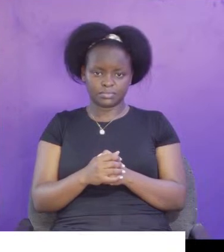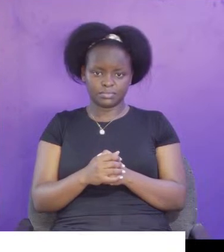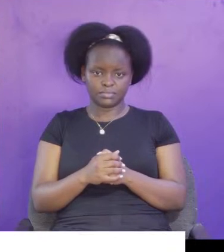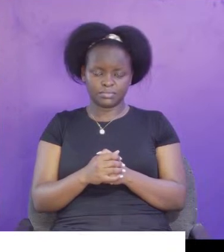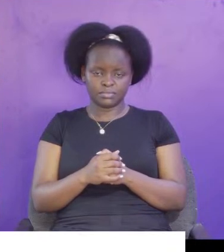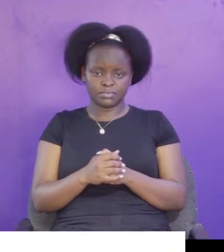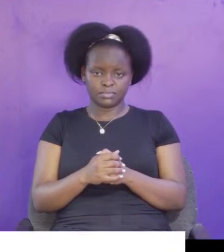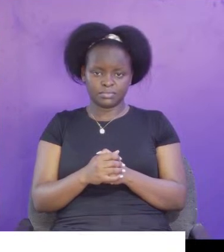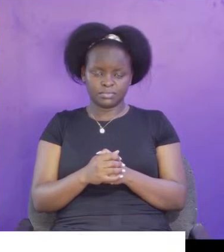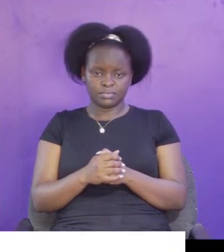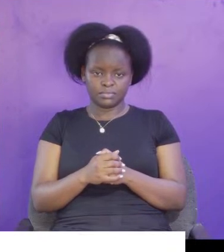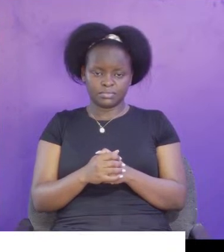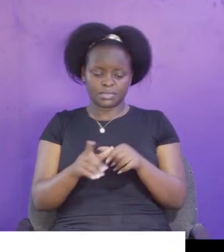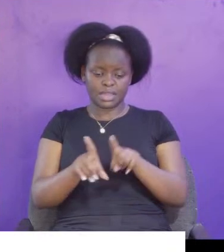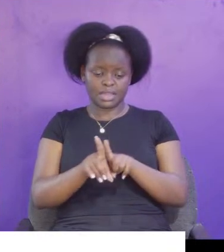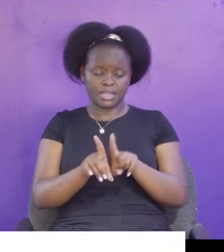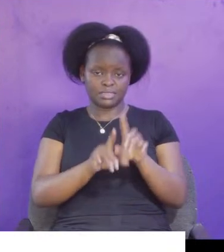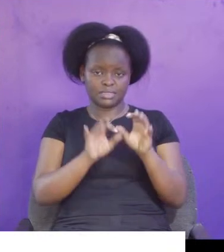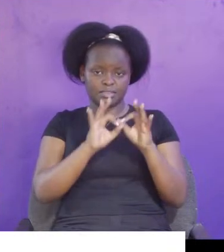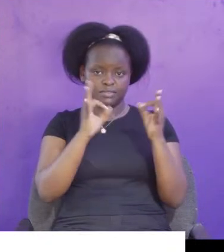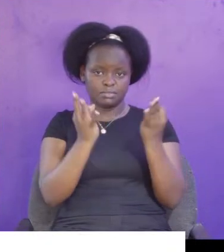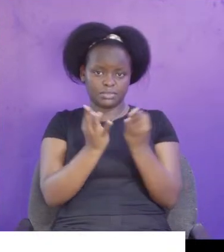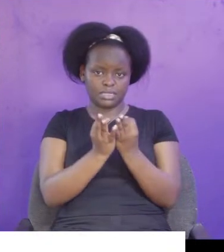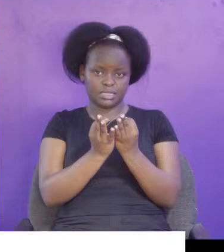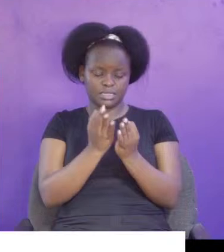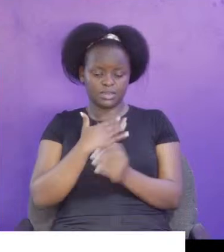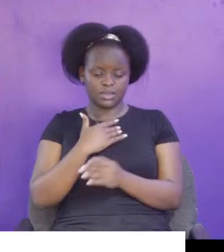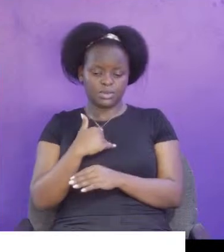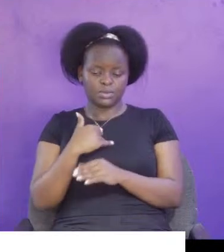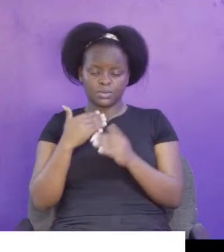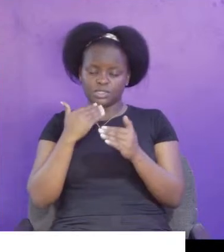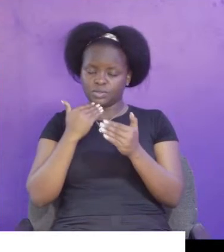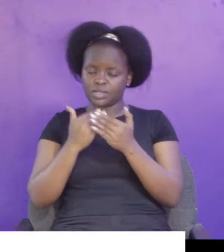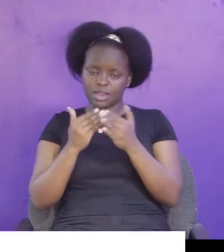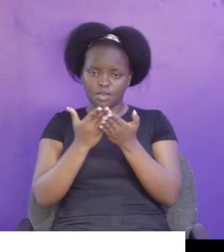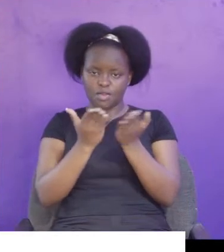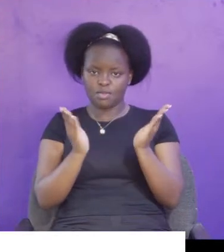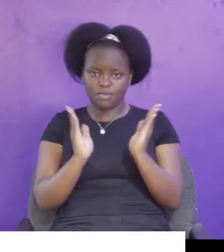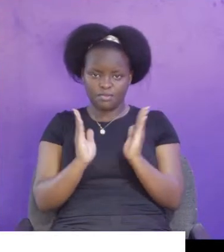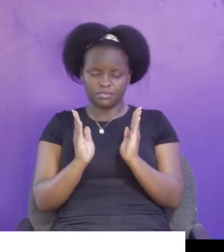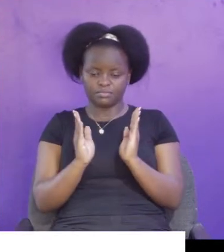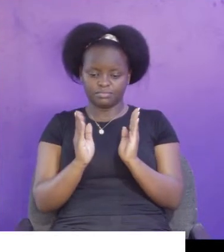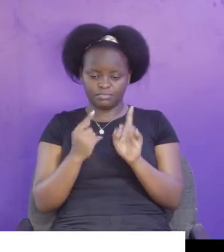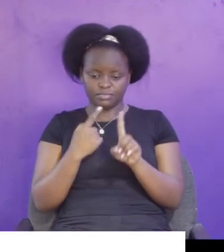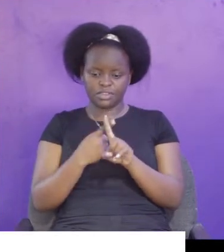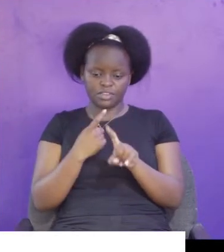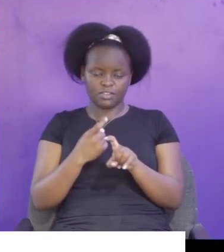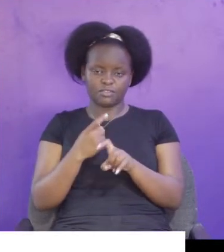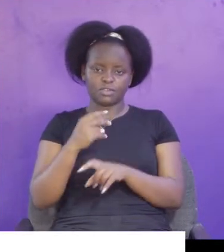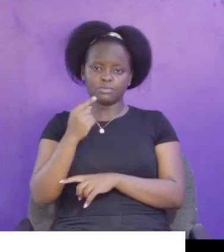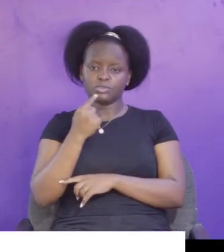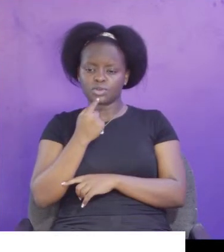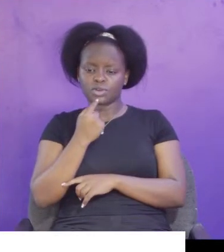As a family, we want to thank all of you, from Turkana to Lamu,